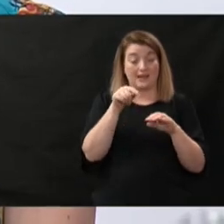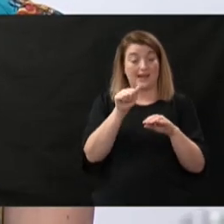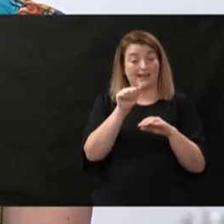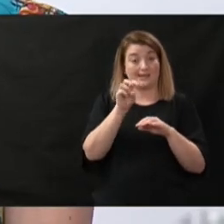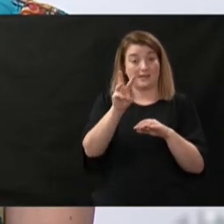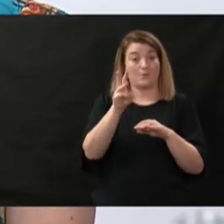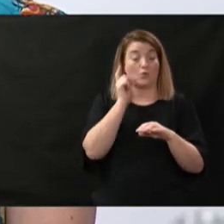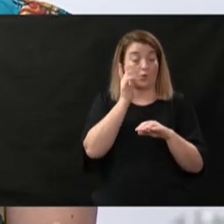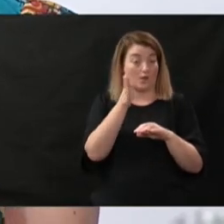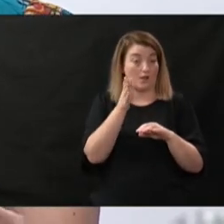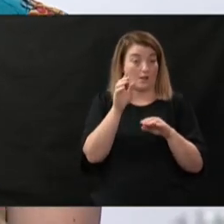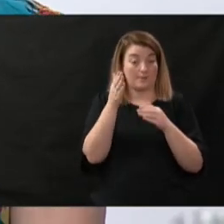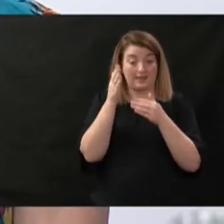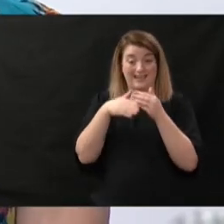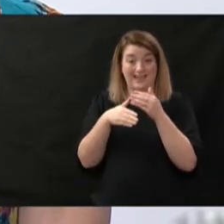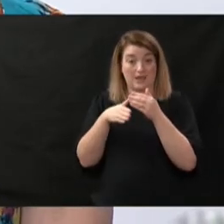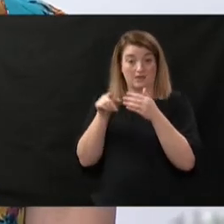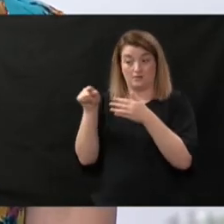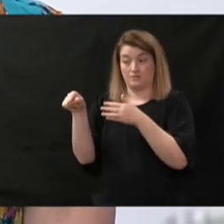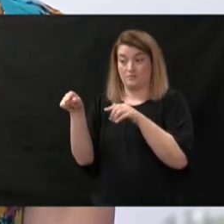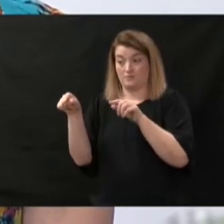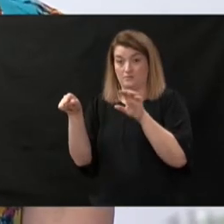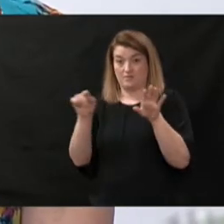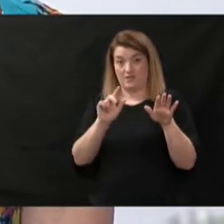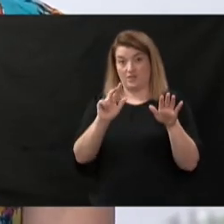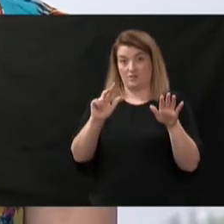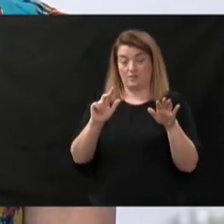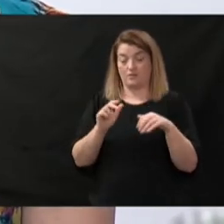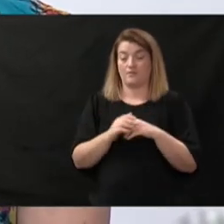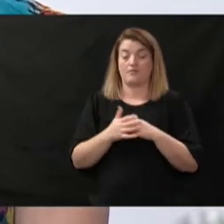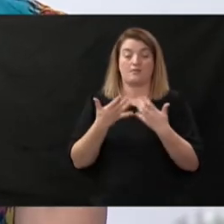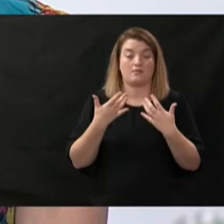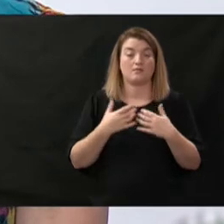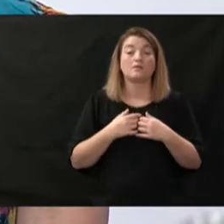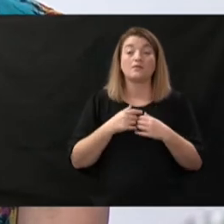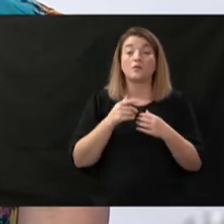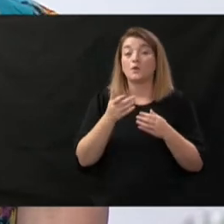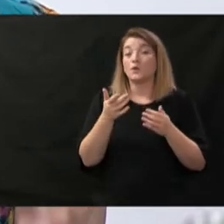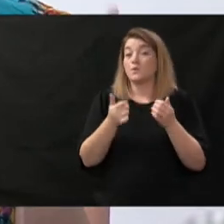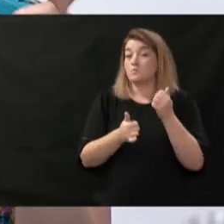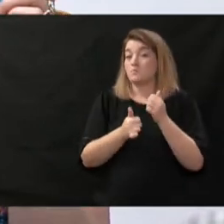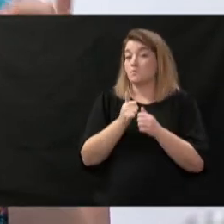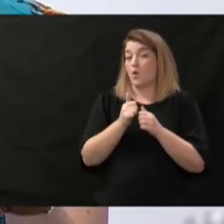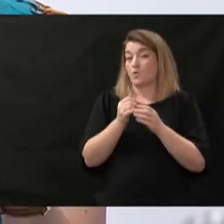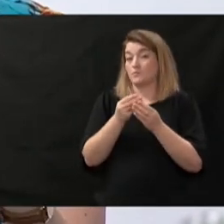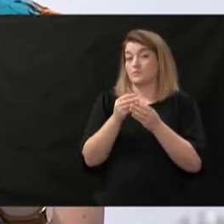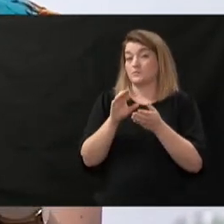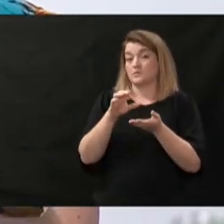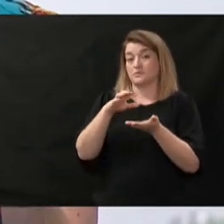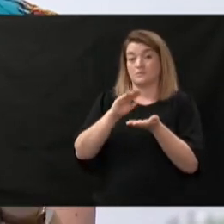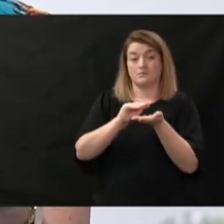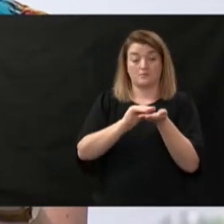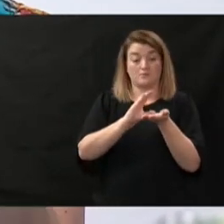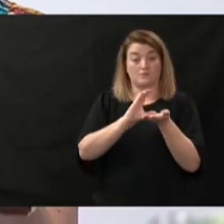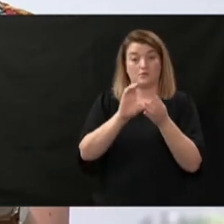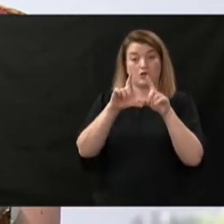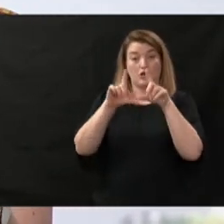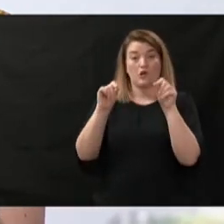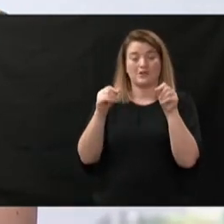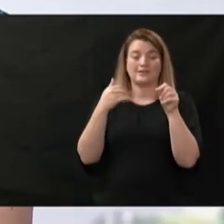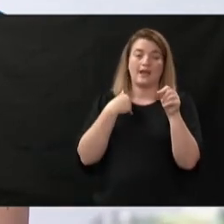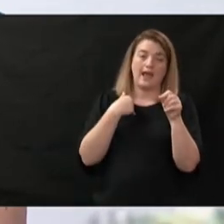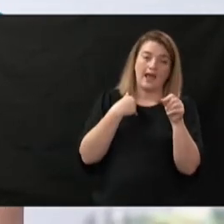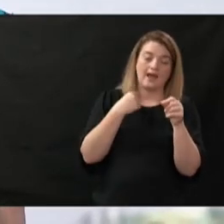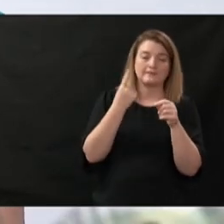the cards. So there's all the, not all of them, but most of them have a little mnemonic device, a little rhyme or